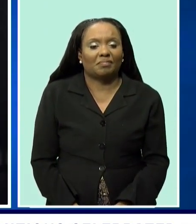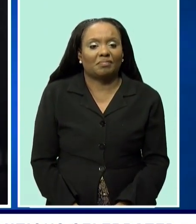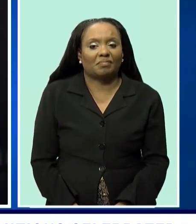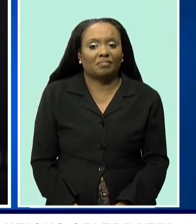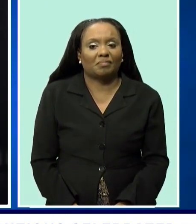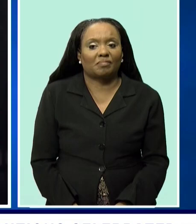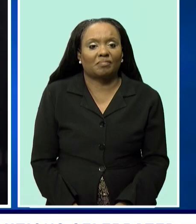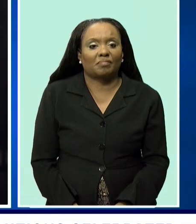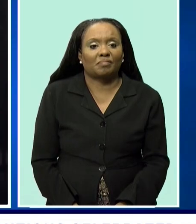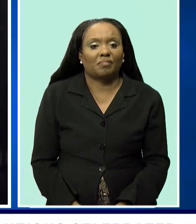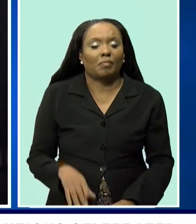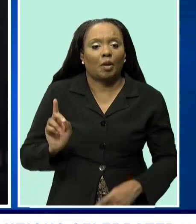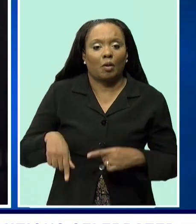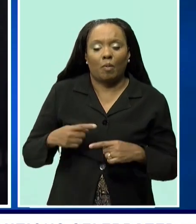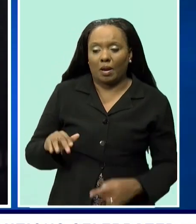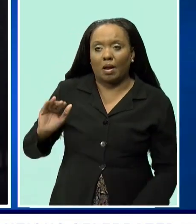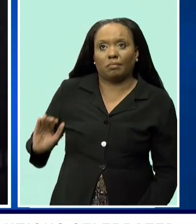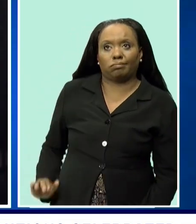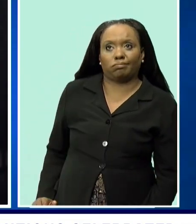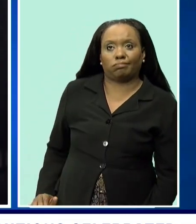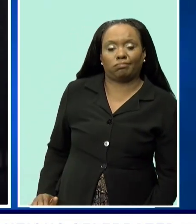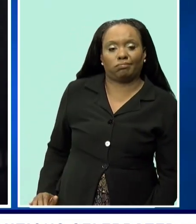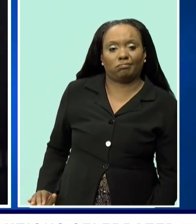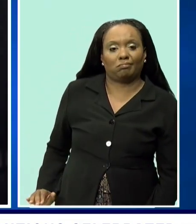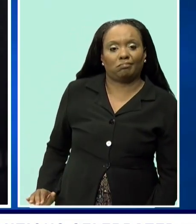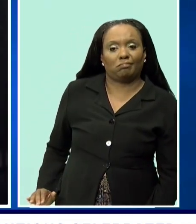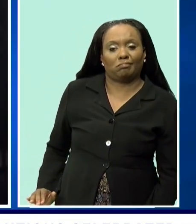From his early childhood in the 40s